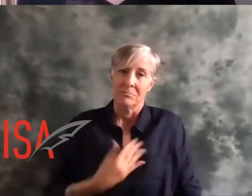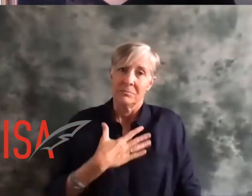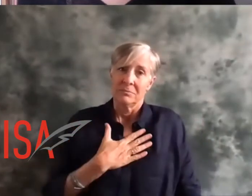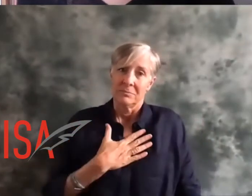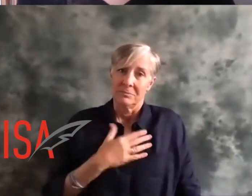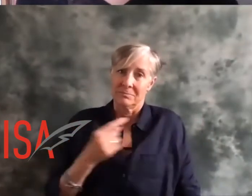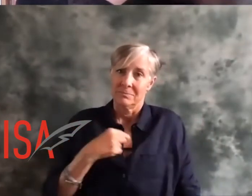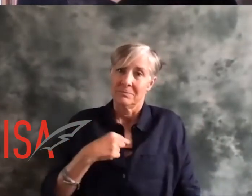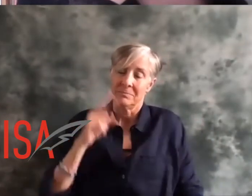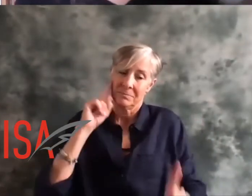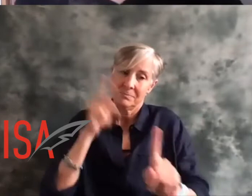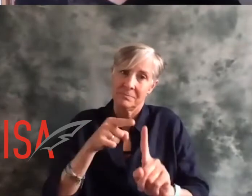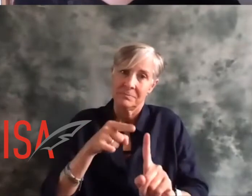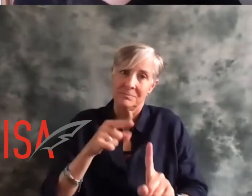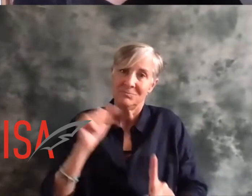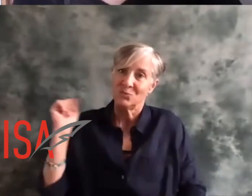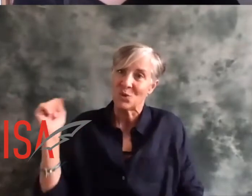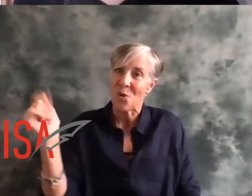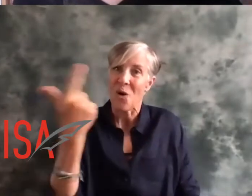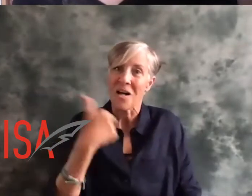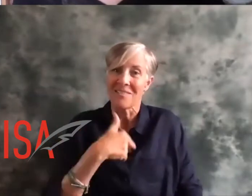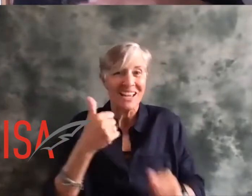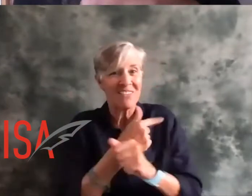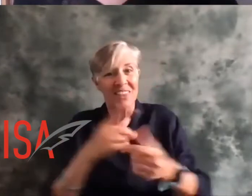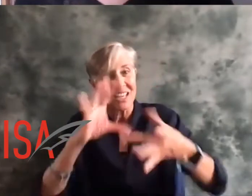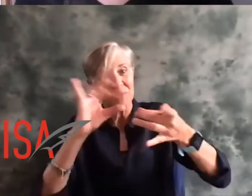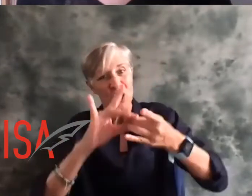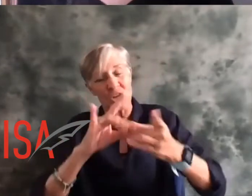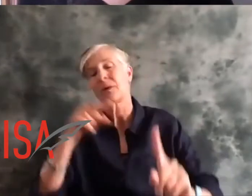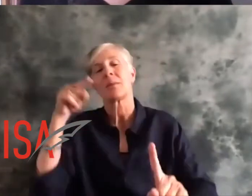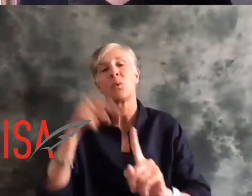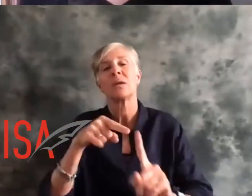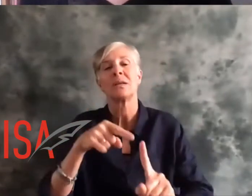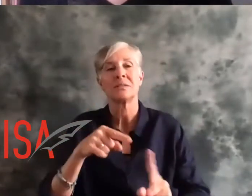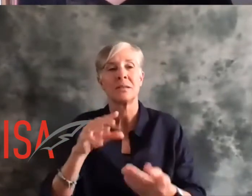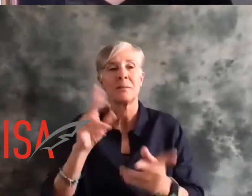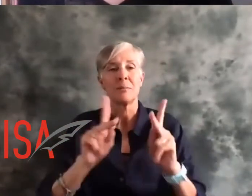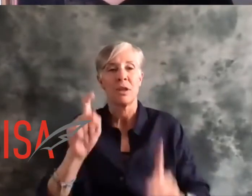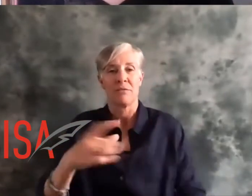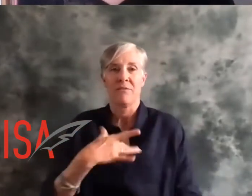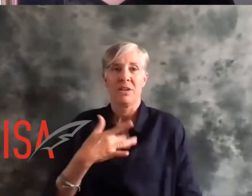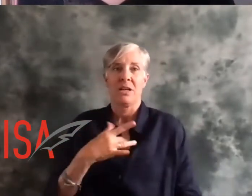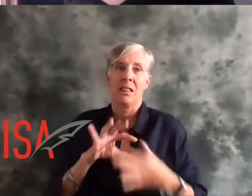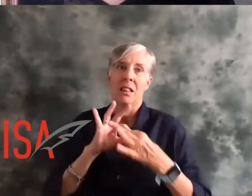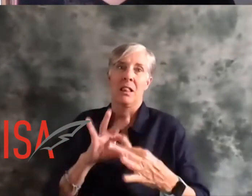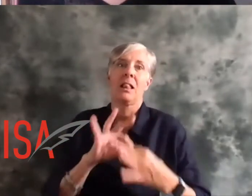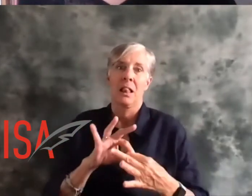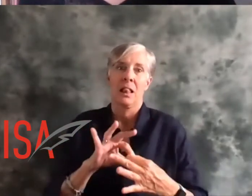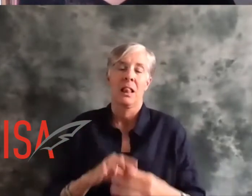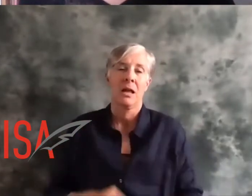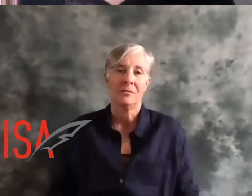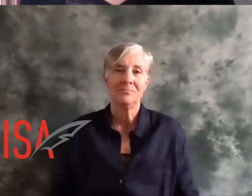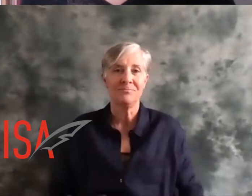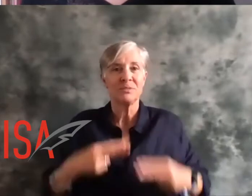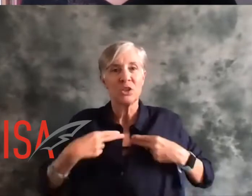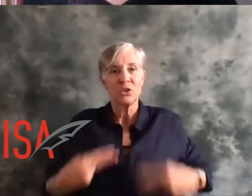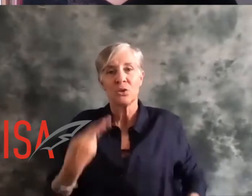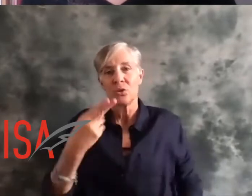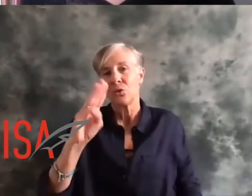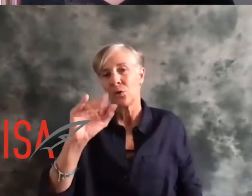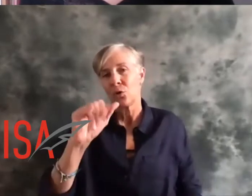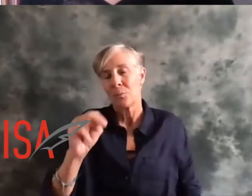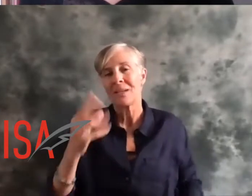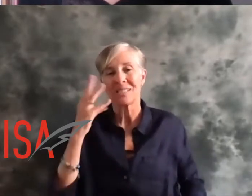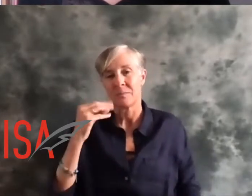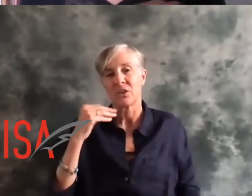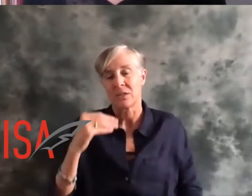that. With all of this stuff we're talking about, it comes down to that. Right. Yeah, tell that human experience. Bring